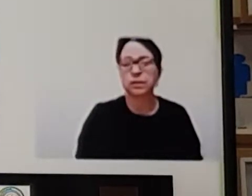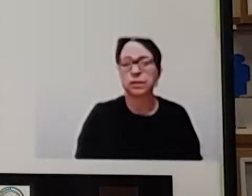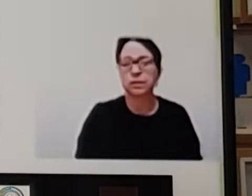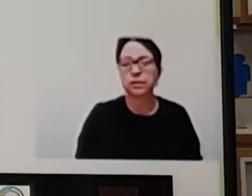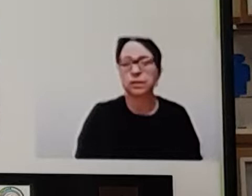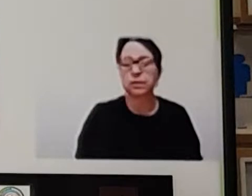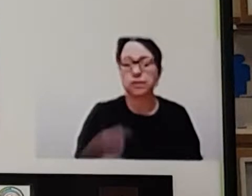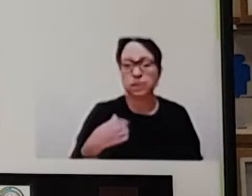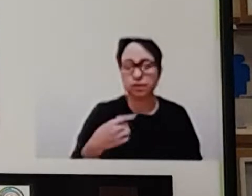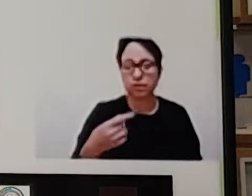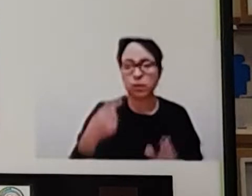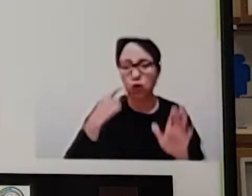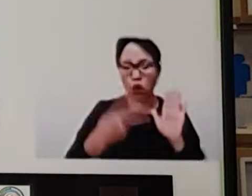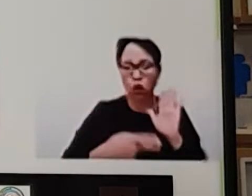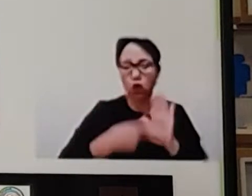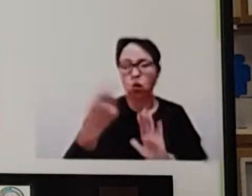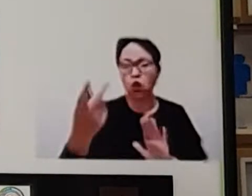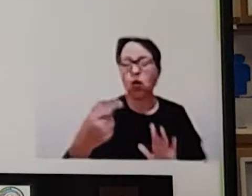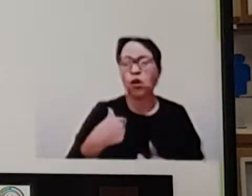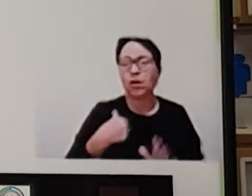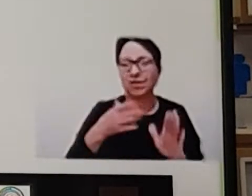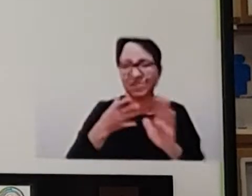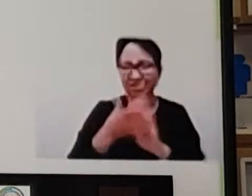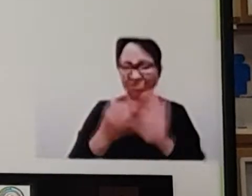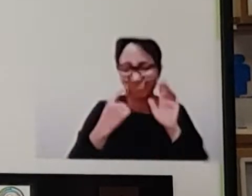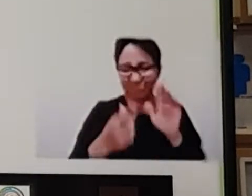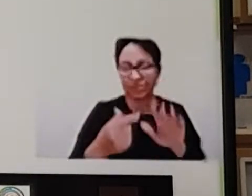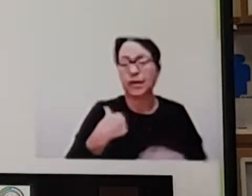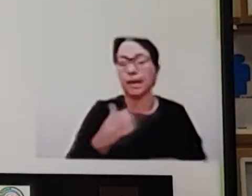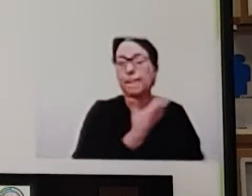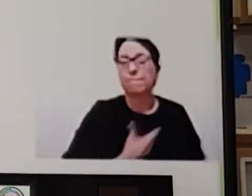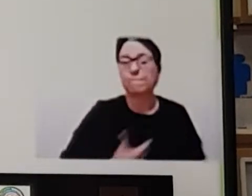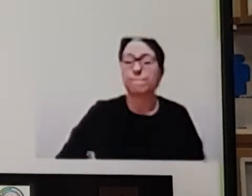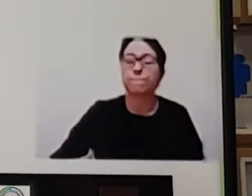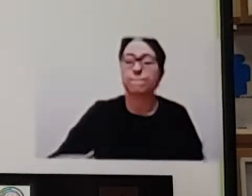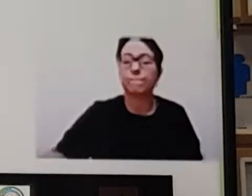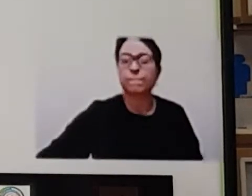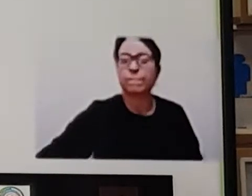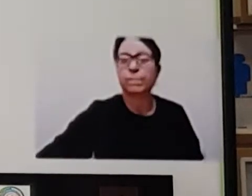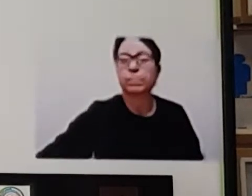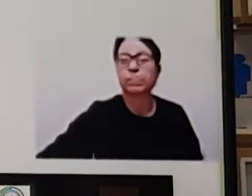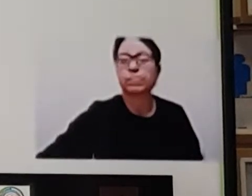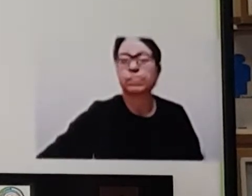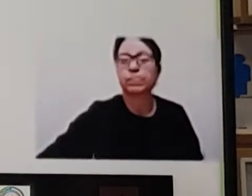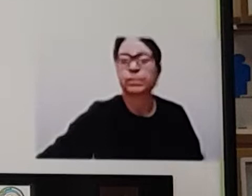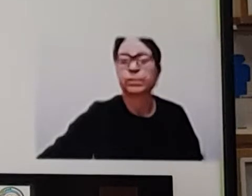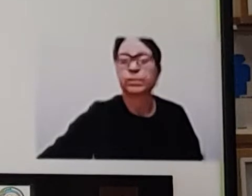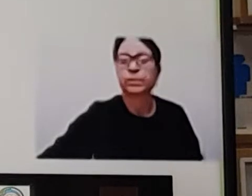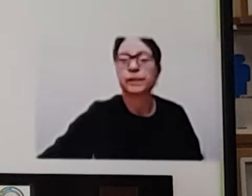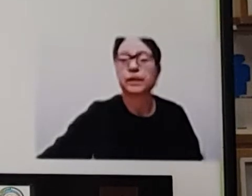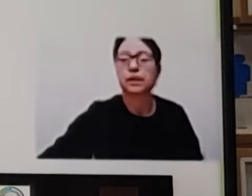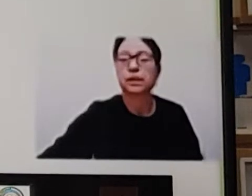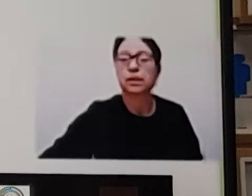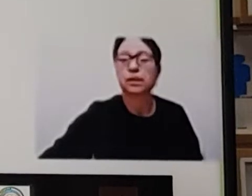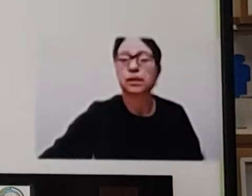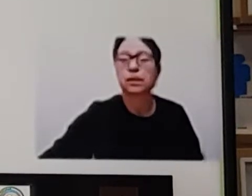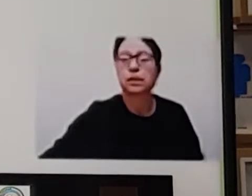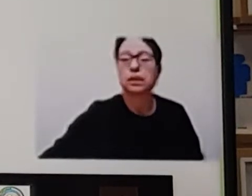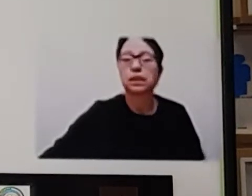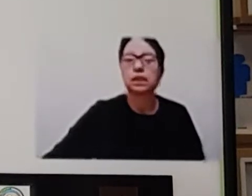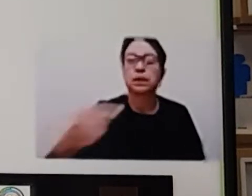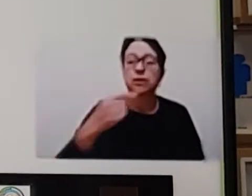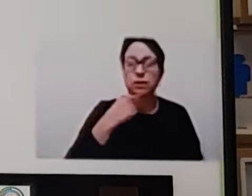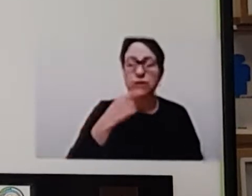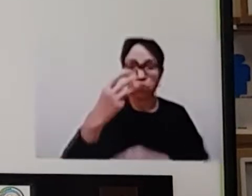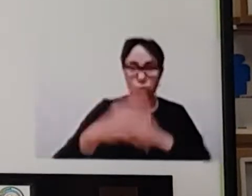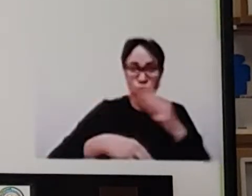Disability Union, and director. If we start, can I get the control of the?